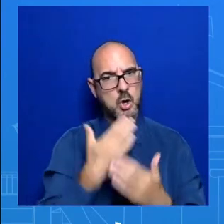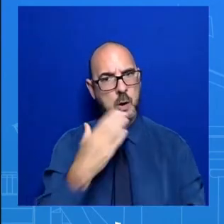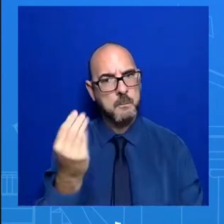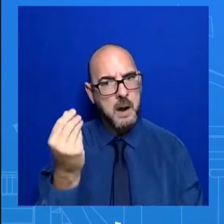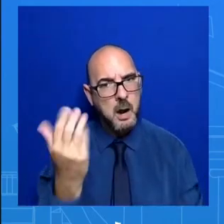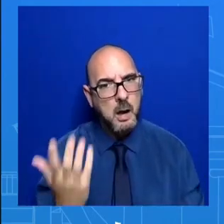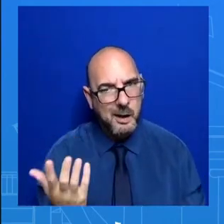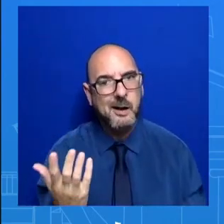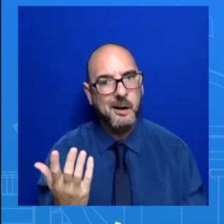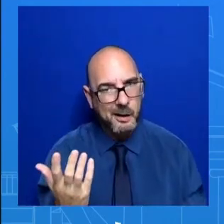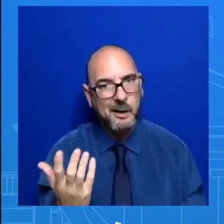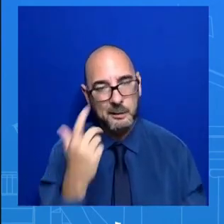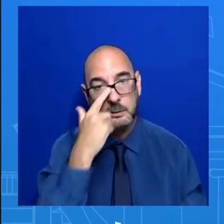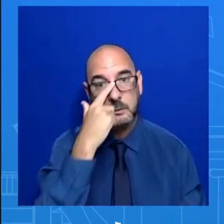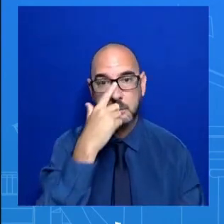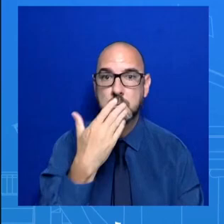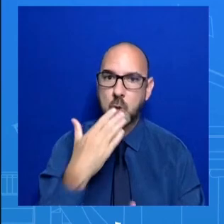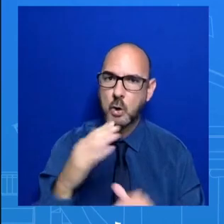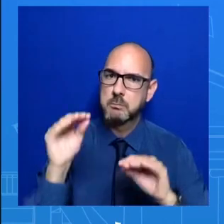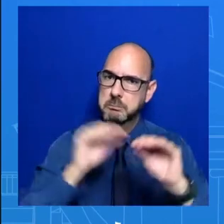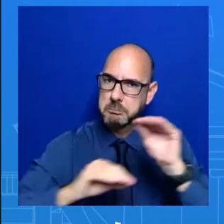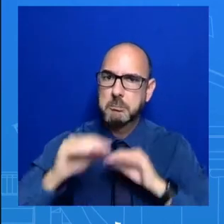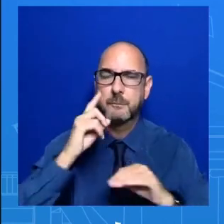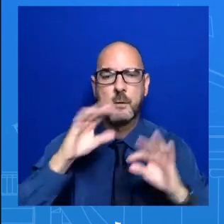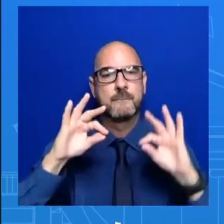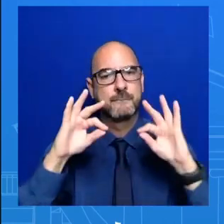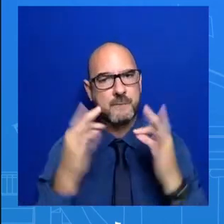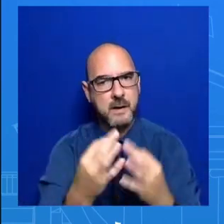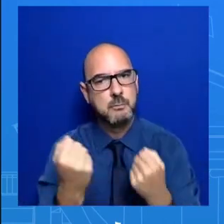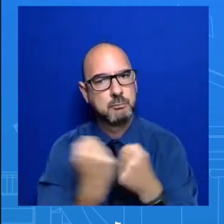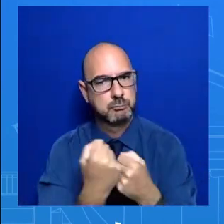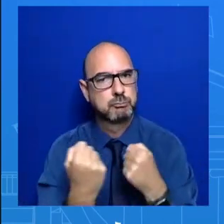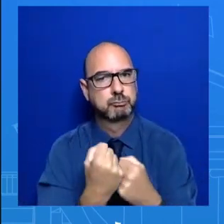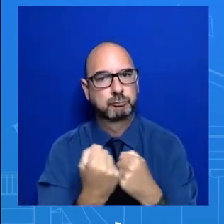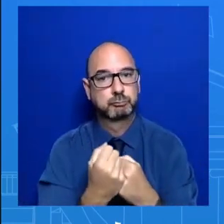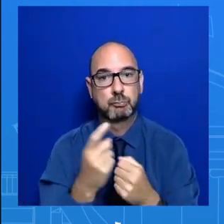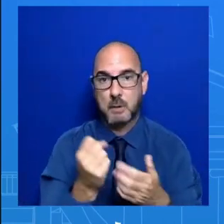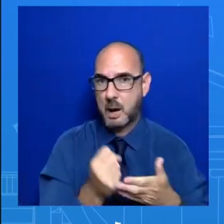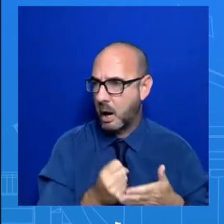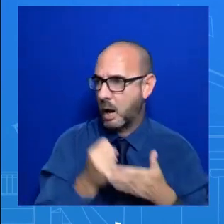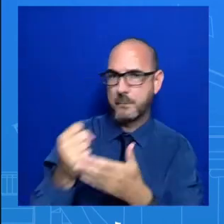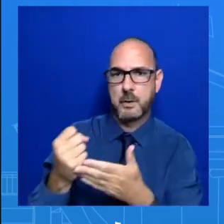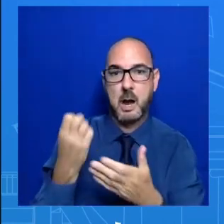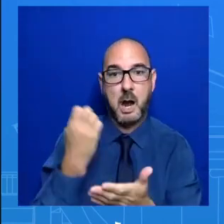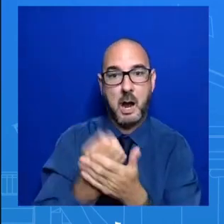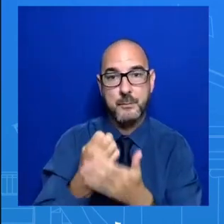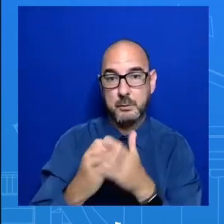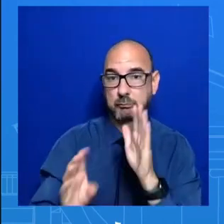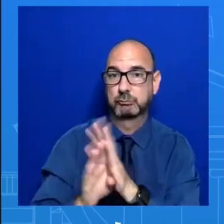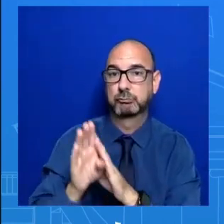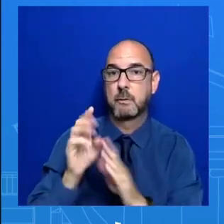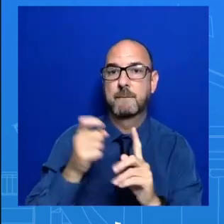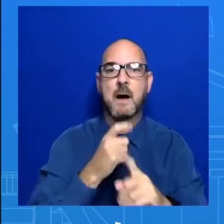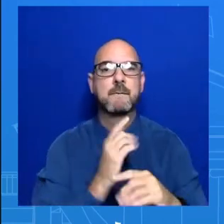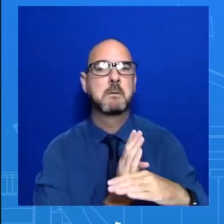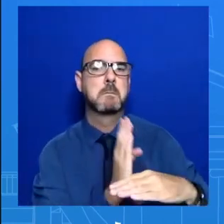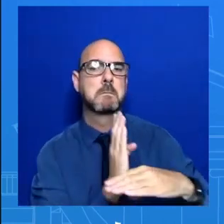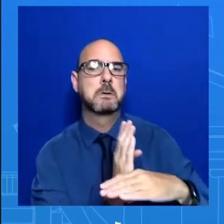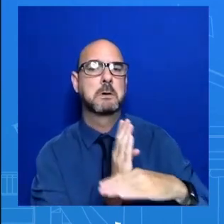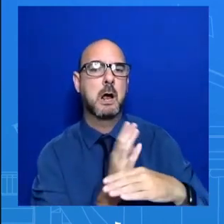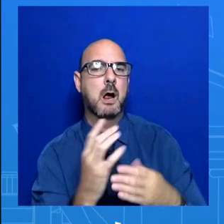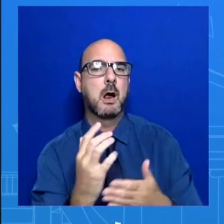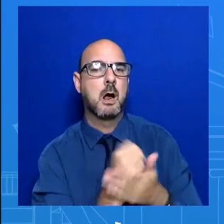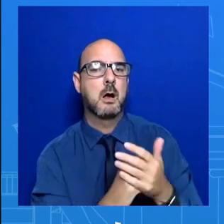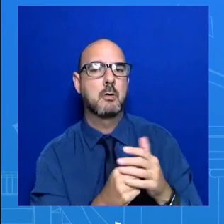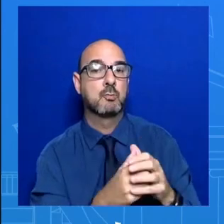family. He is creating an economy from the bottom up, middle out, making sure that the millionaires, the billionaires and corporations are paying